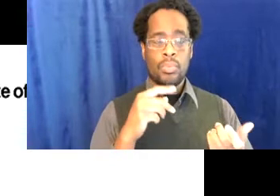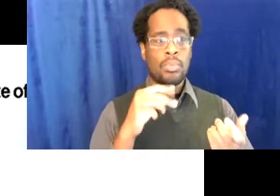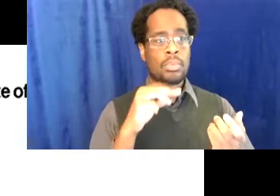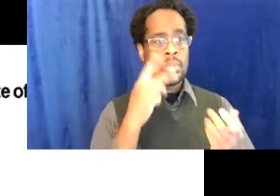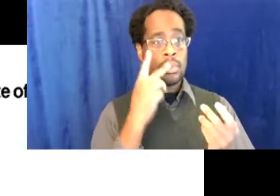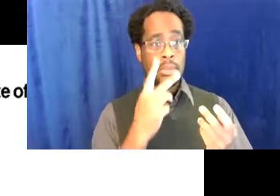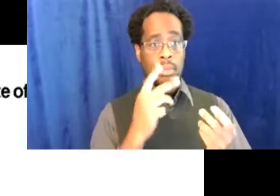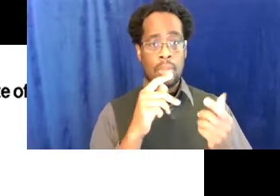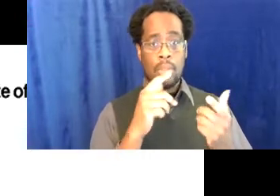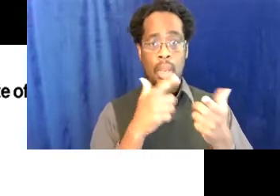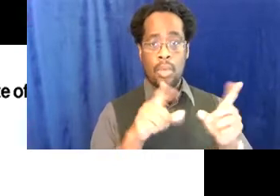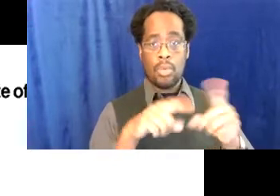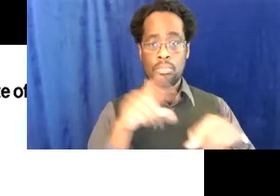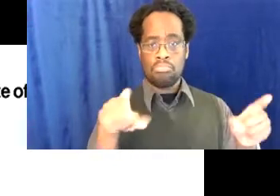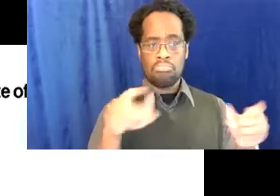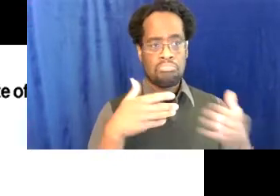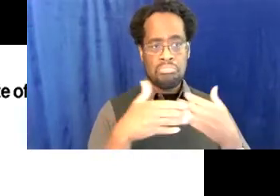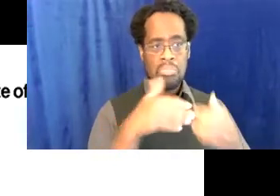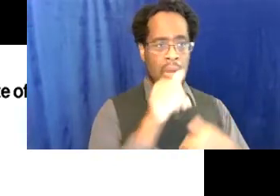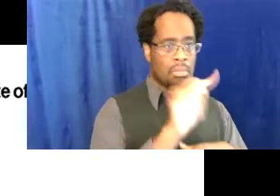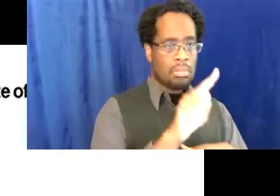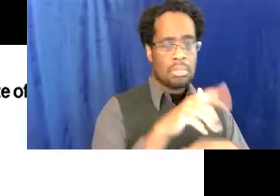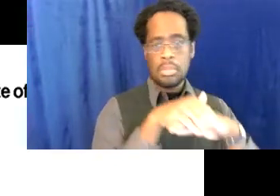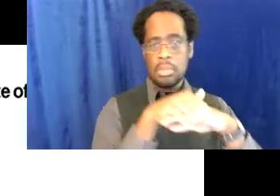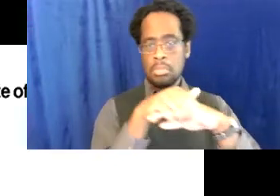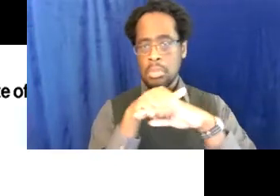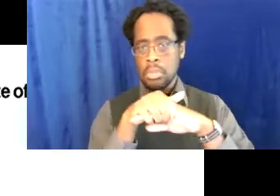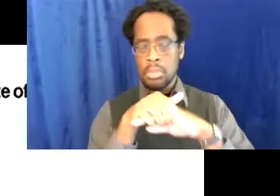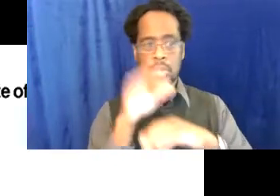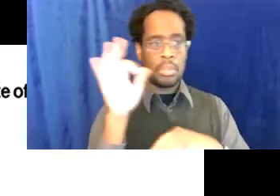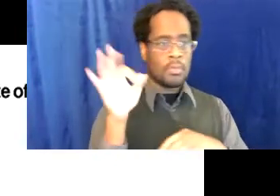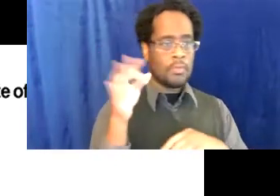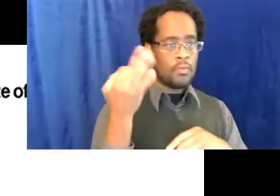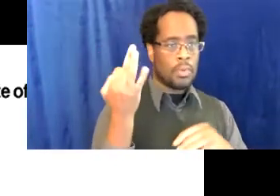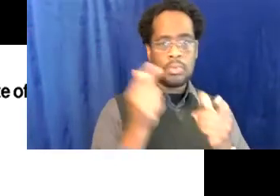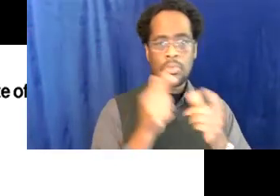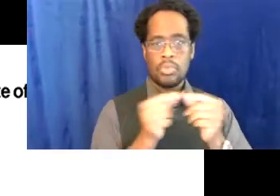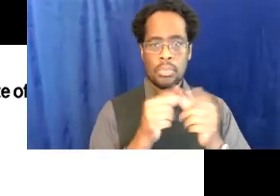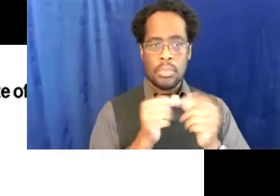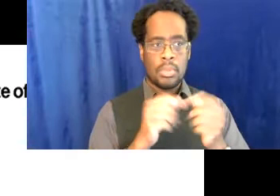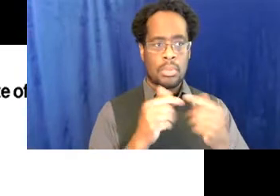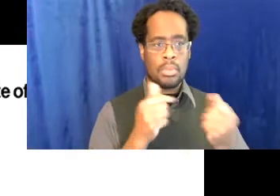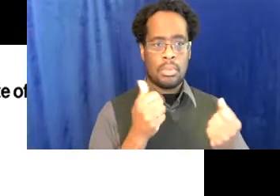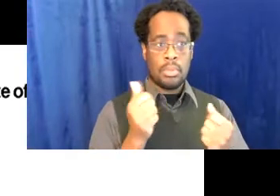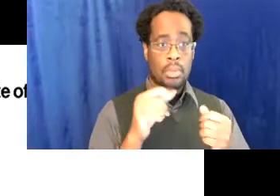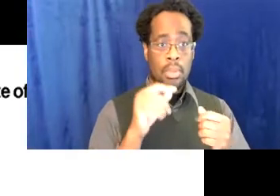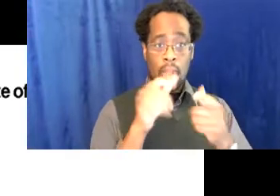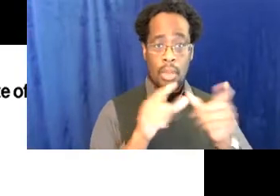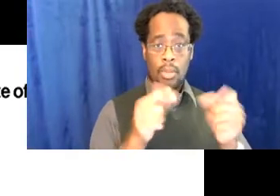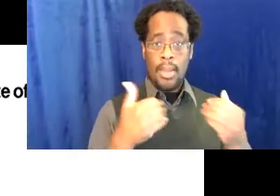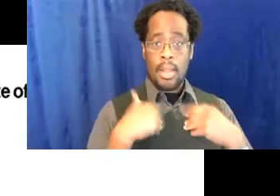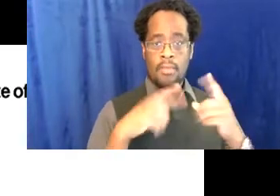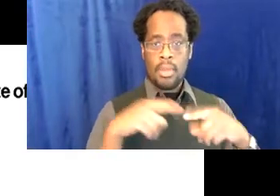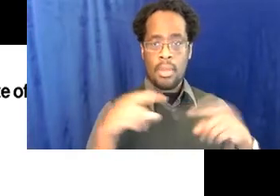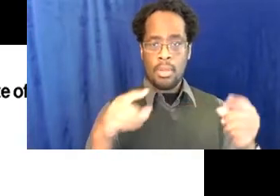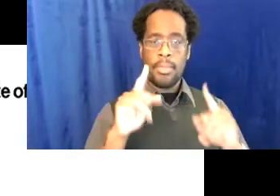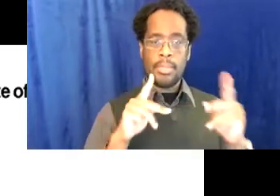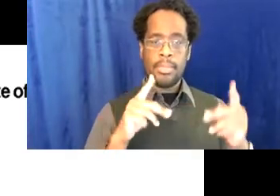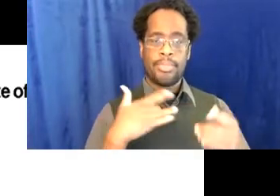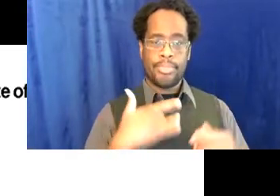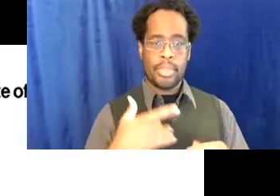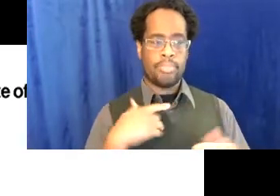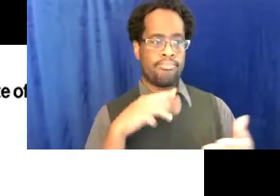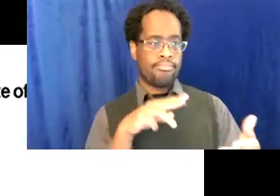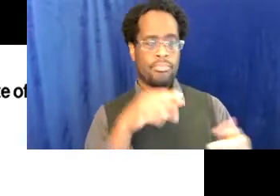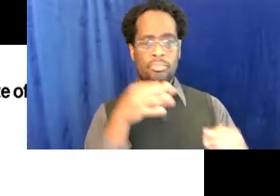So with language attitudes, we study that we can see that it doesn't matter whether it's ASL or English, French,